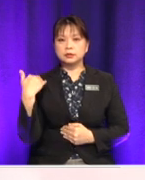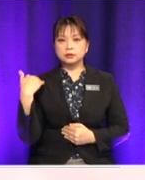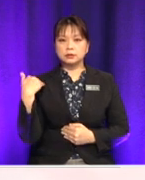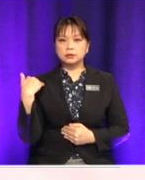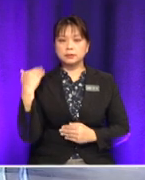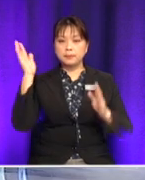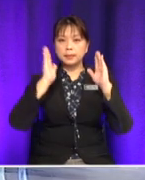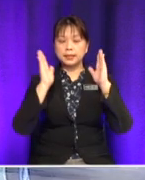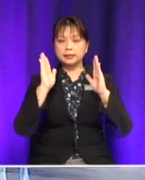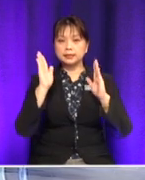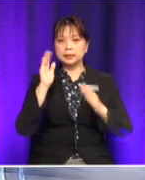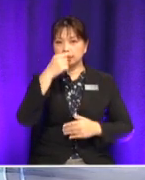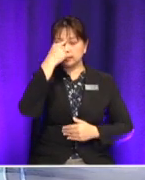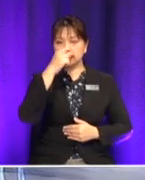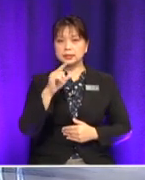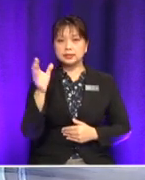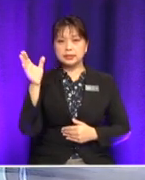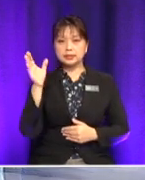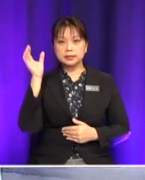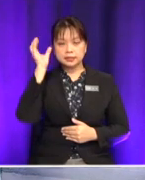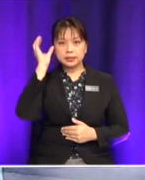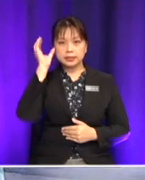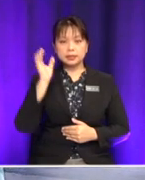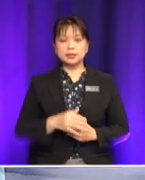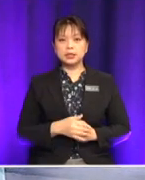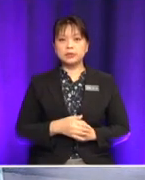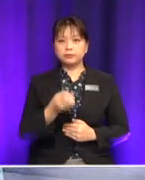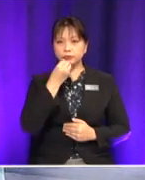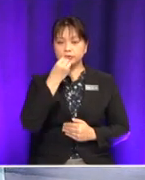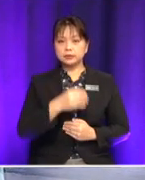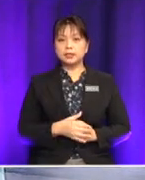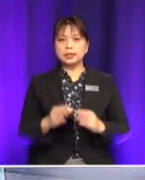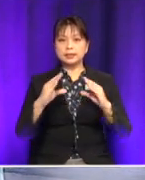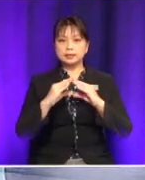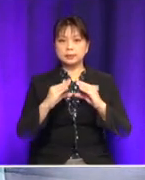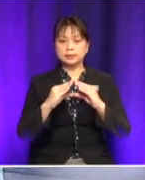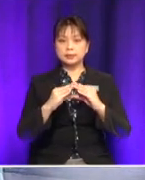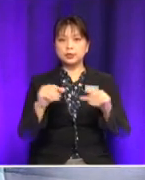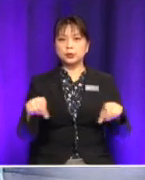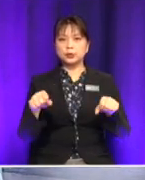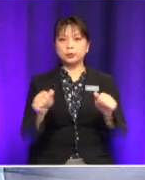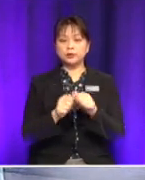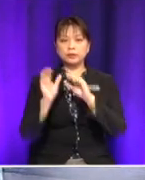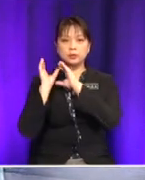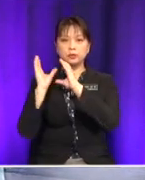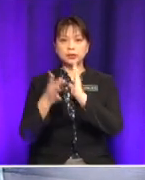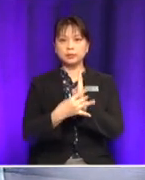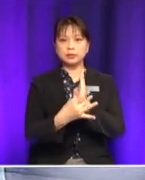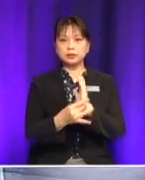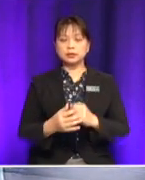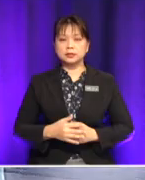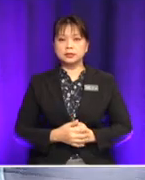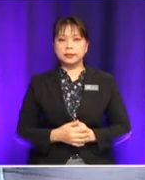cuisine. We recommend nasi lemak, which is rice cooked in coconut milk, traditionally served with boiled